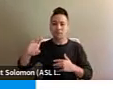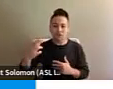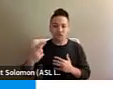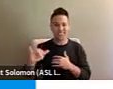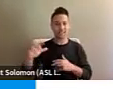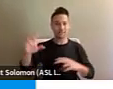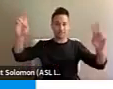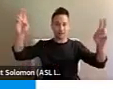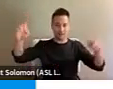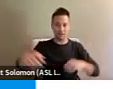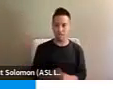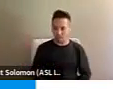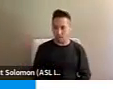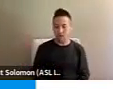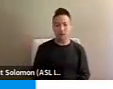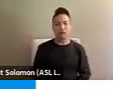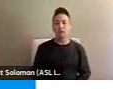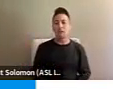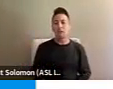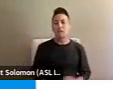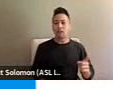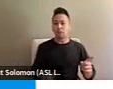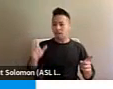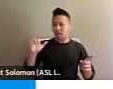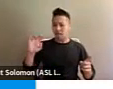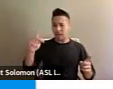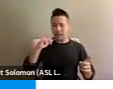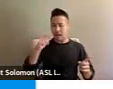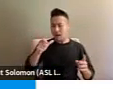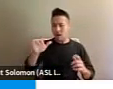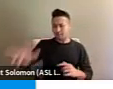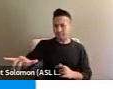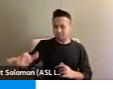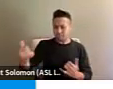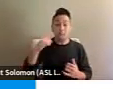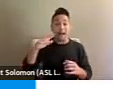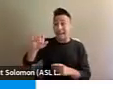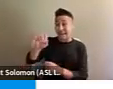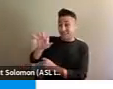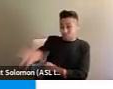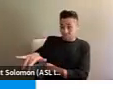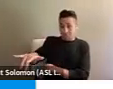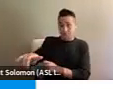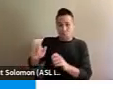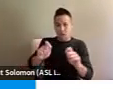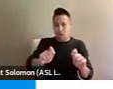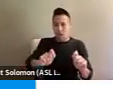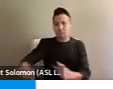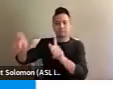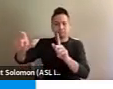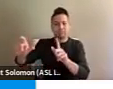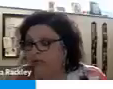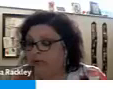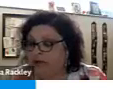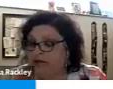link, which I don't want to go there right now, but this link will take you straight to that picture. And then you've got